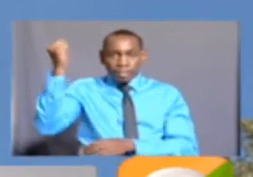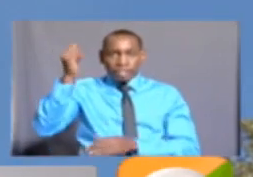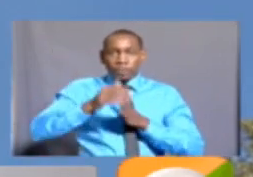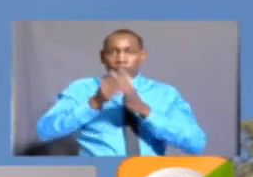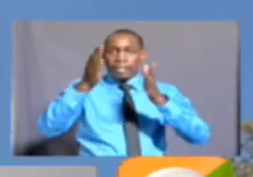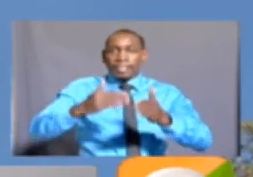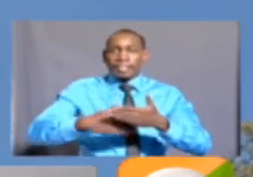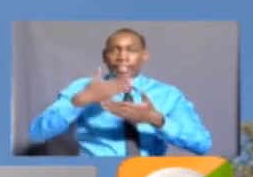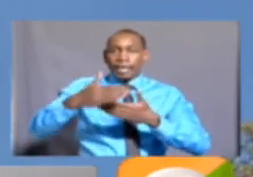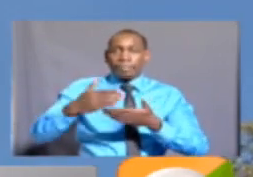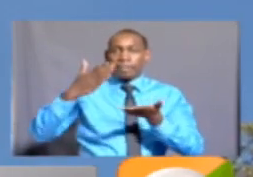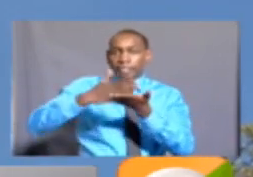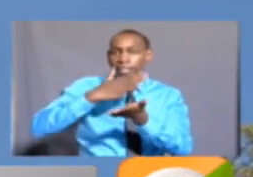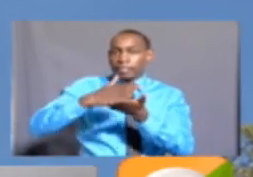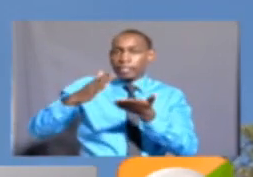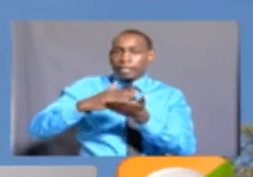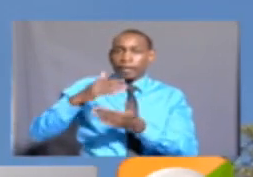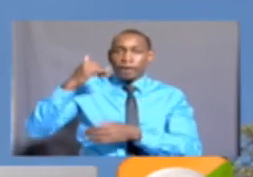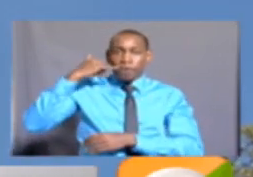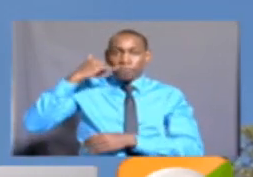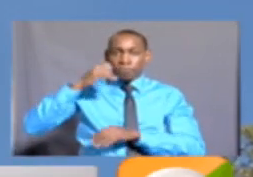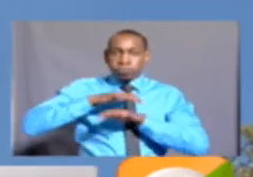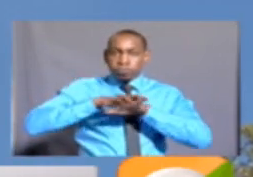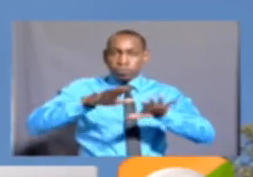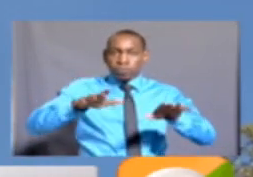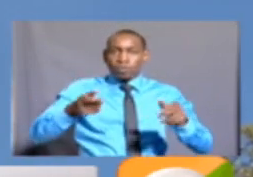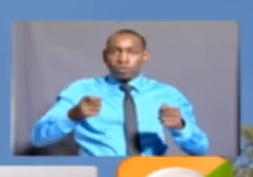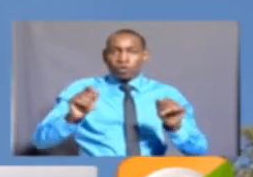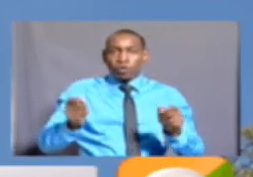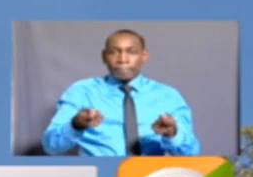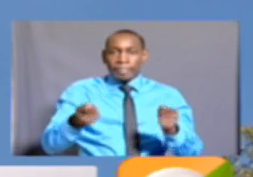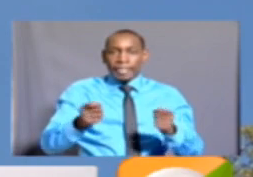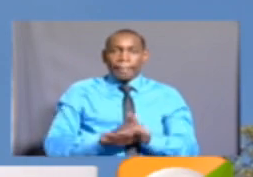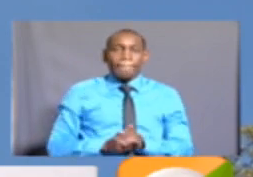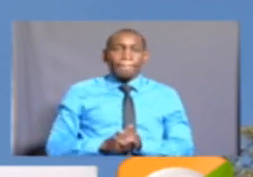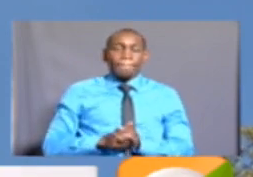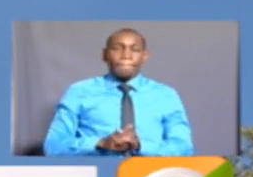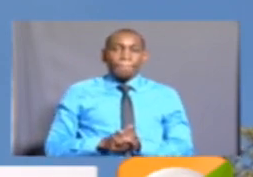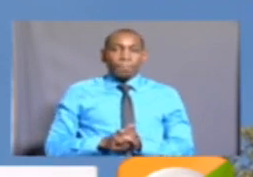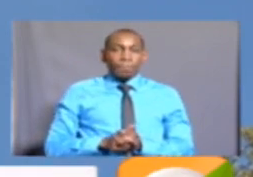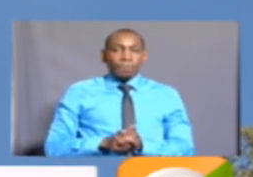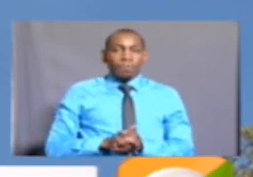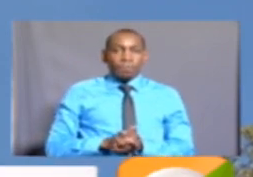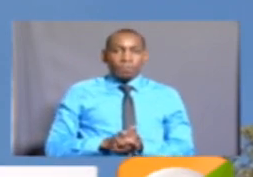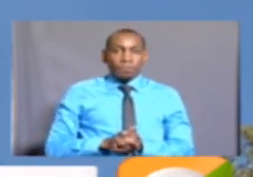after the leaked audio went viral on social media. Hassan Mugambi, Citizen TV.